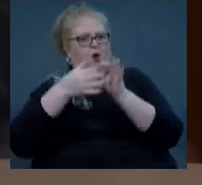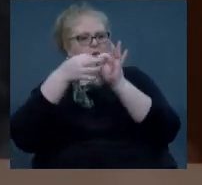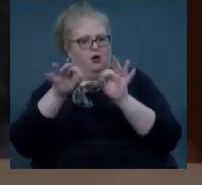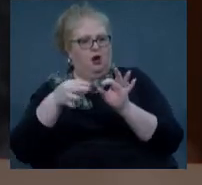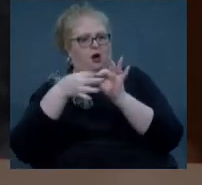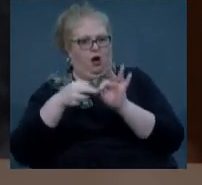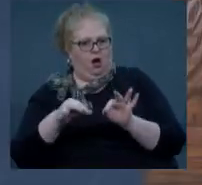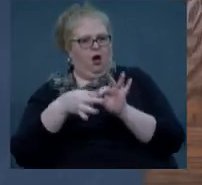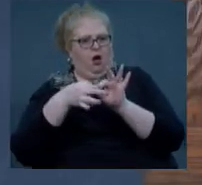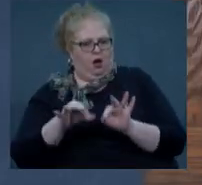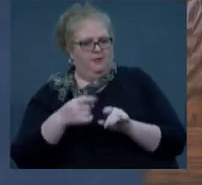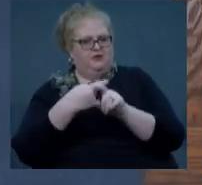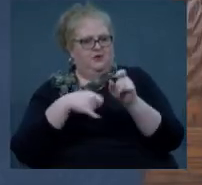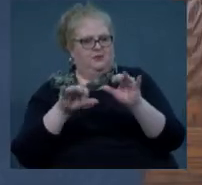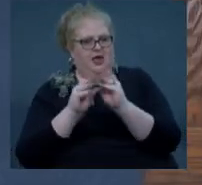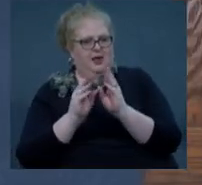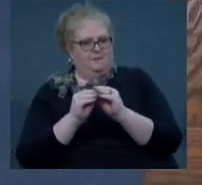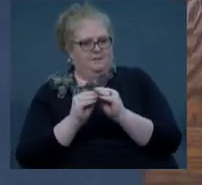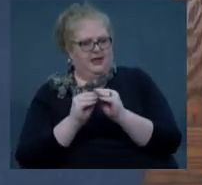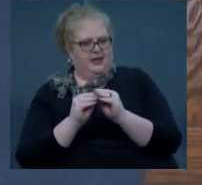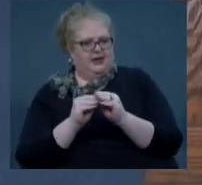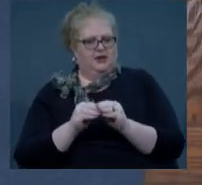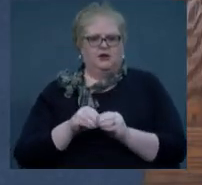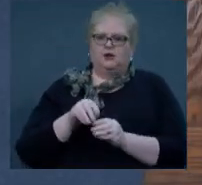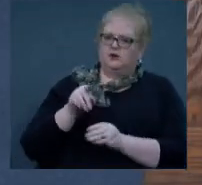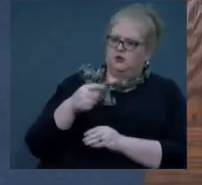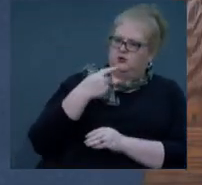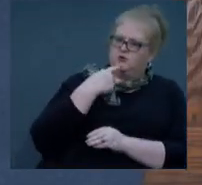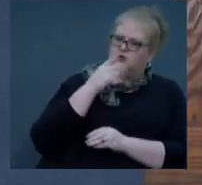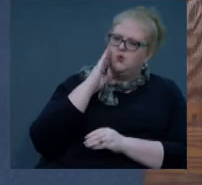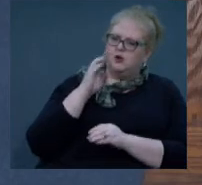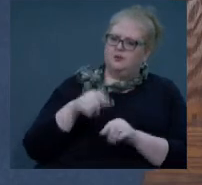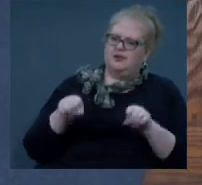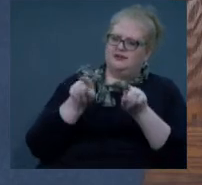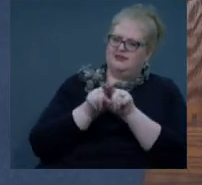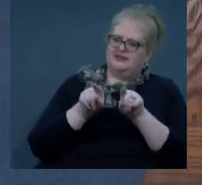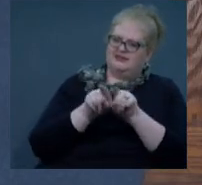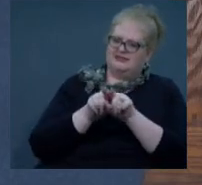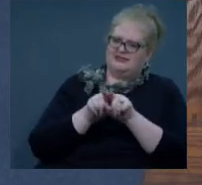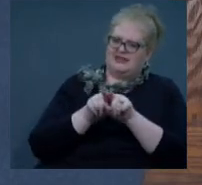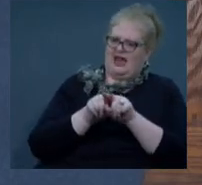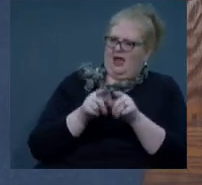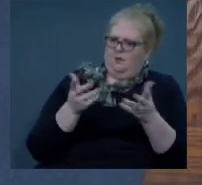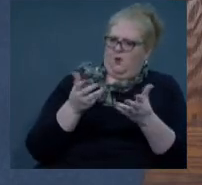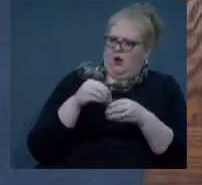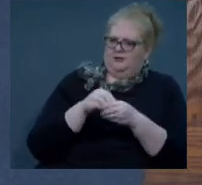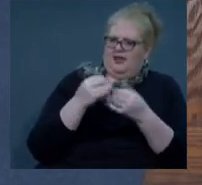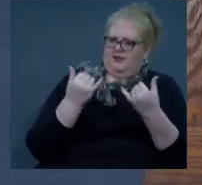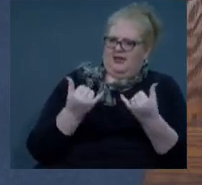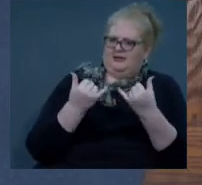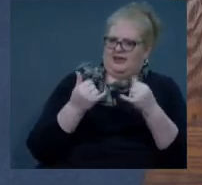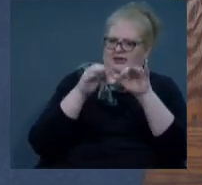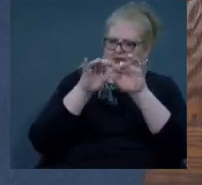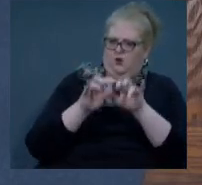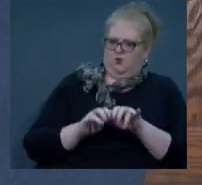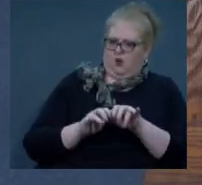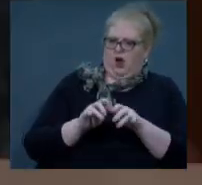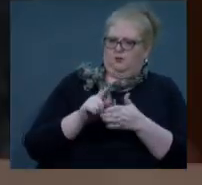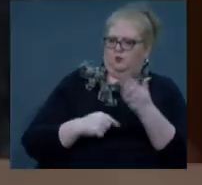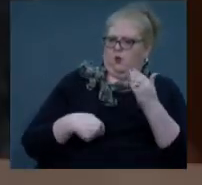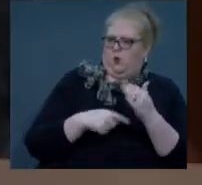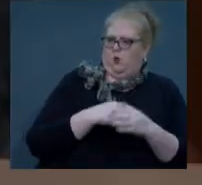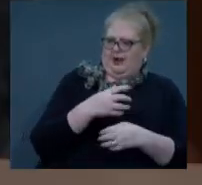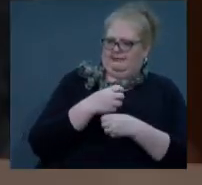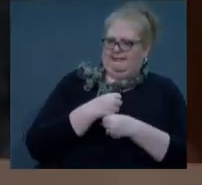meeting. But you just said that was going to be the same as what's in the existing write-ups we get. Well,